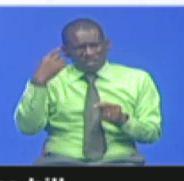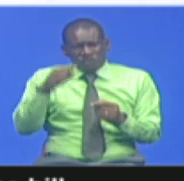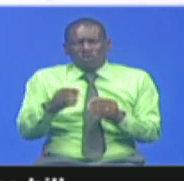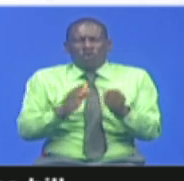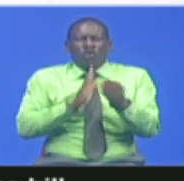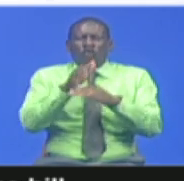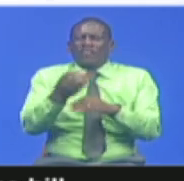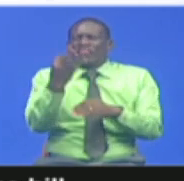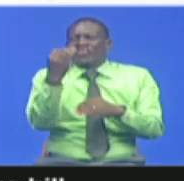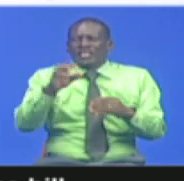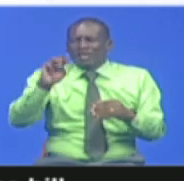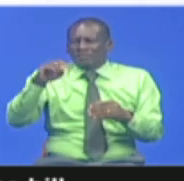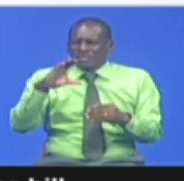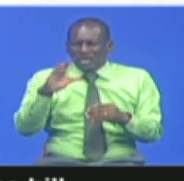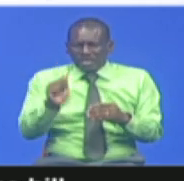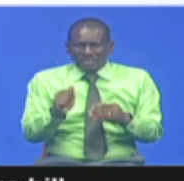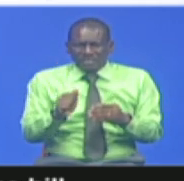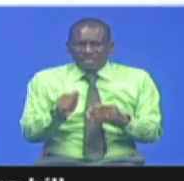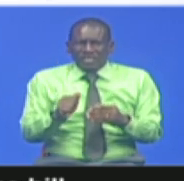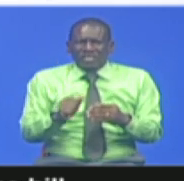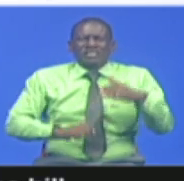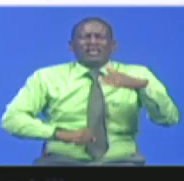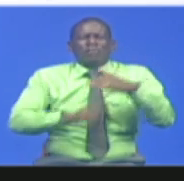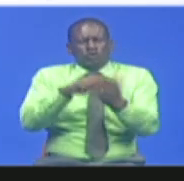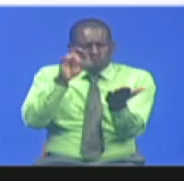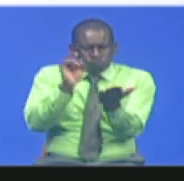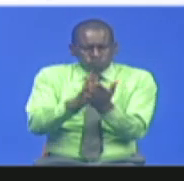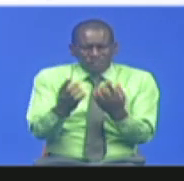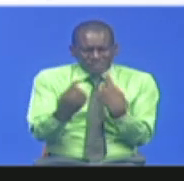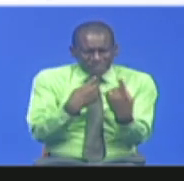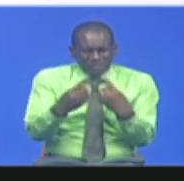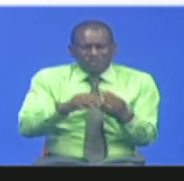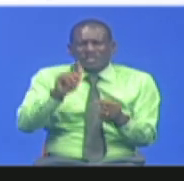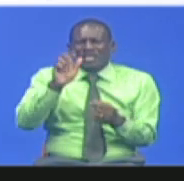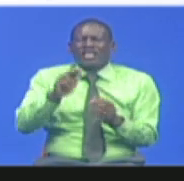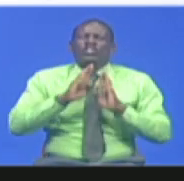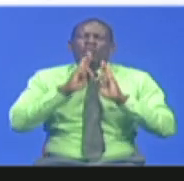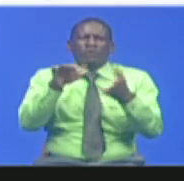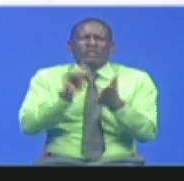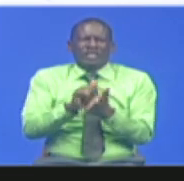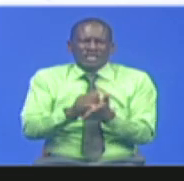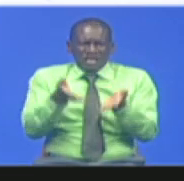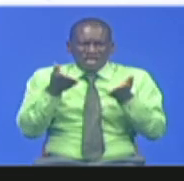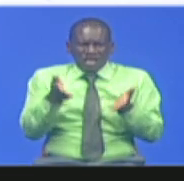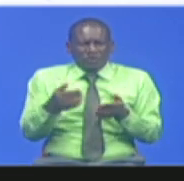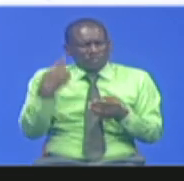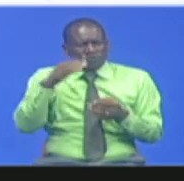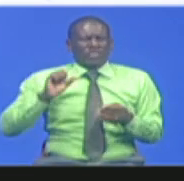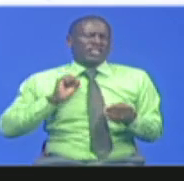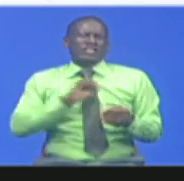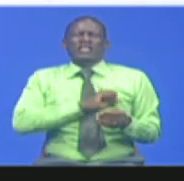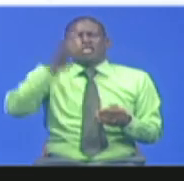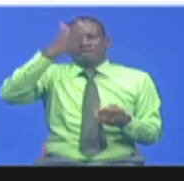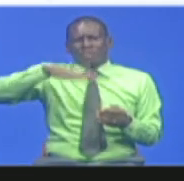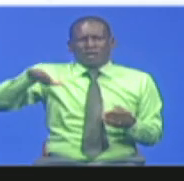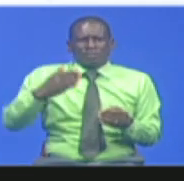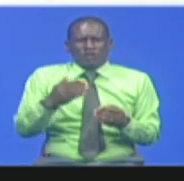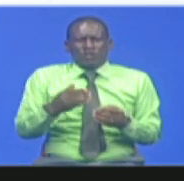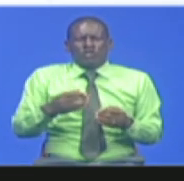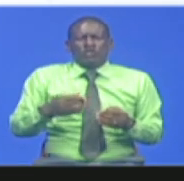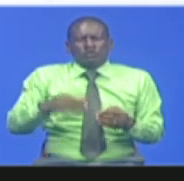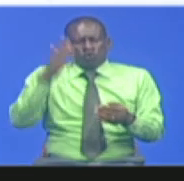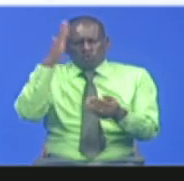MCAs present voted in favor of the impeachment motion. Ken Mijungu reports that it will now be up to the Senate to either uphold